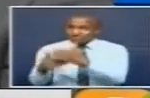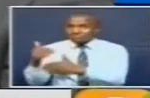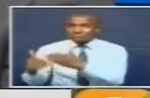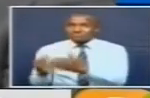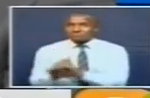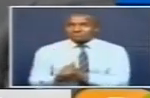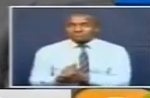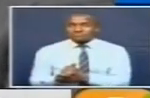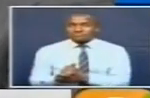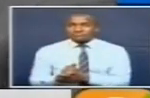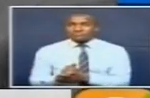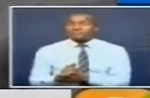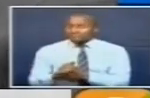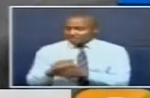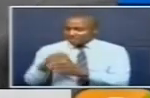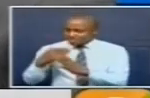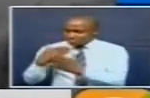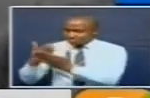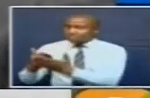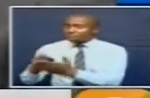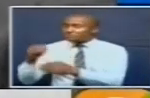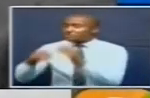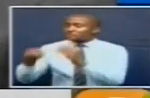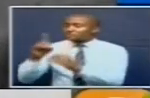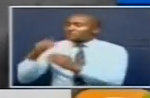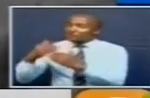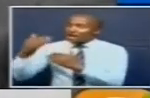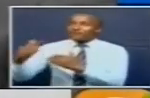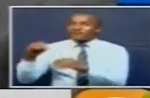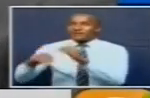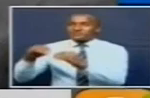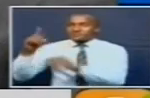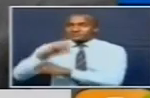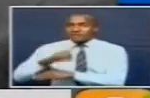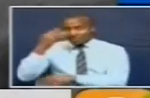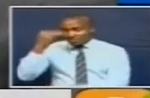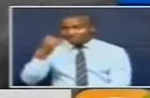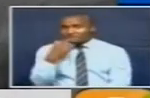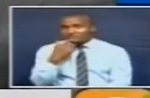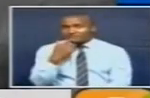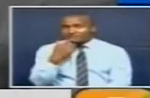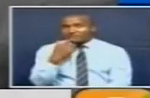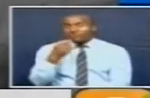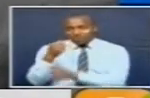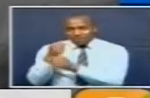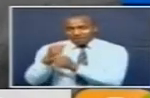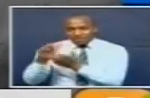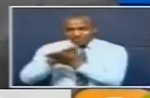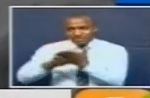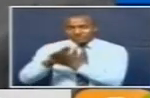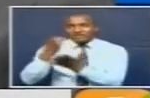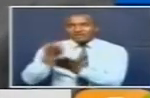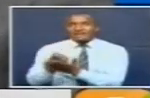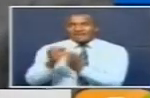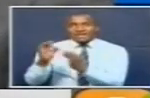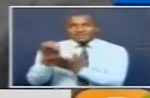realize the election day, until the election day, even after the election day, this is because you work on evidence, and if there be evidence